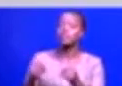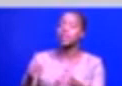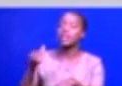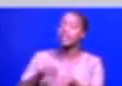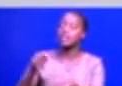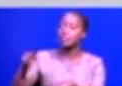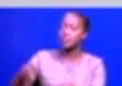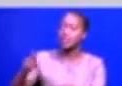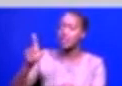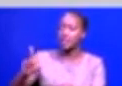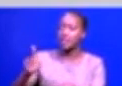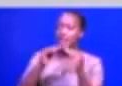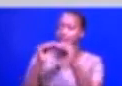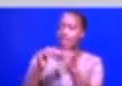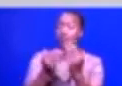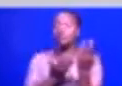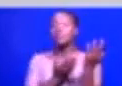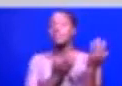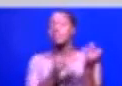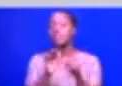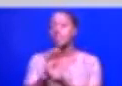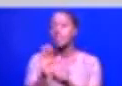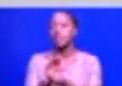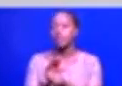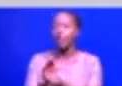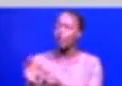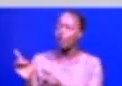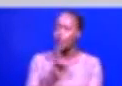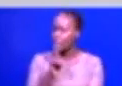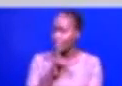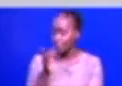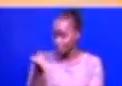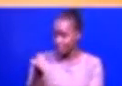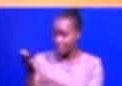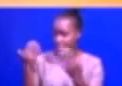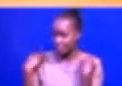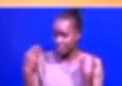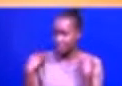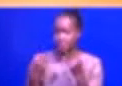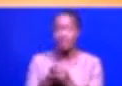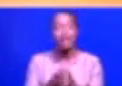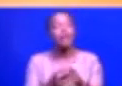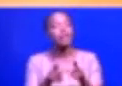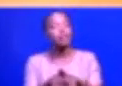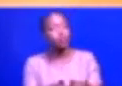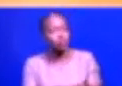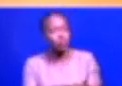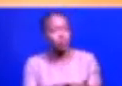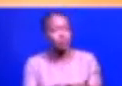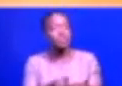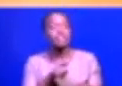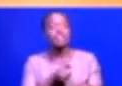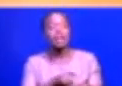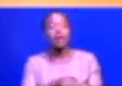level. So we are expecting a lot of fireworks into this. Well, and let's also, when it comes